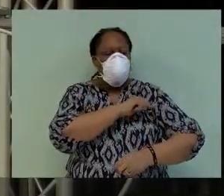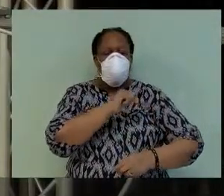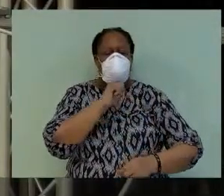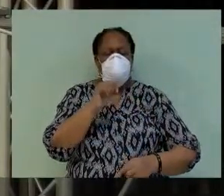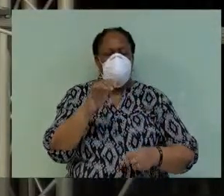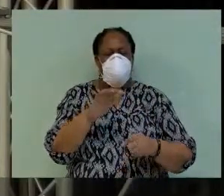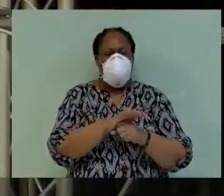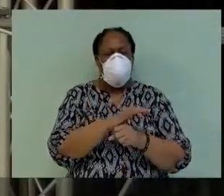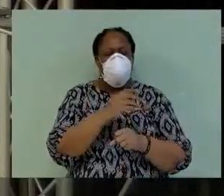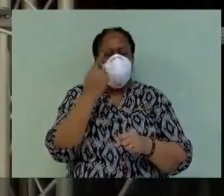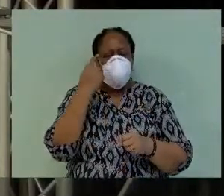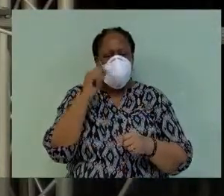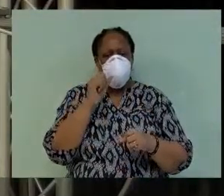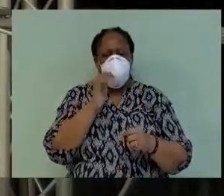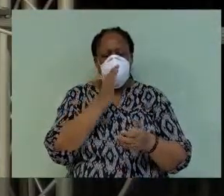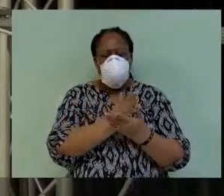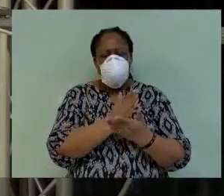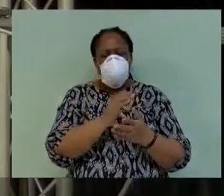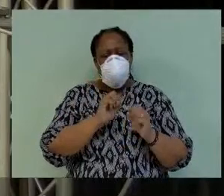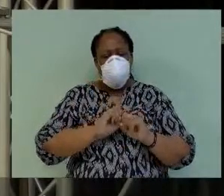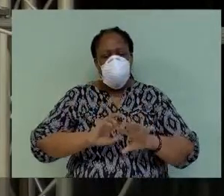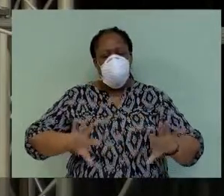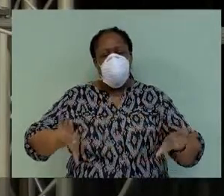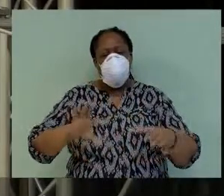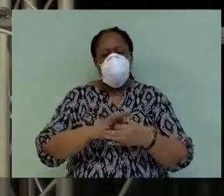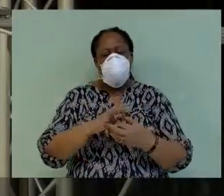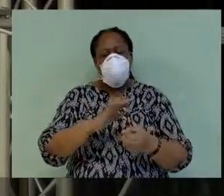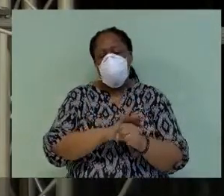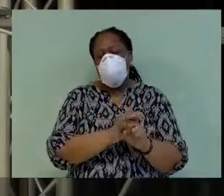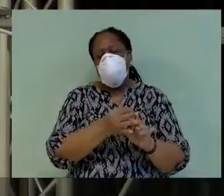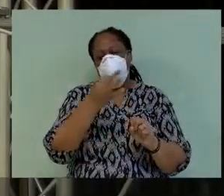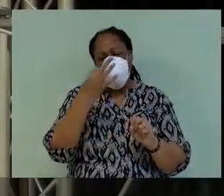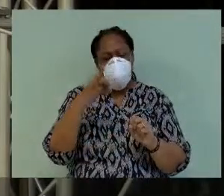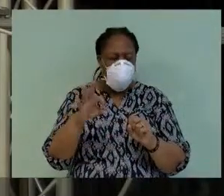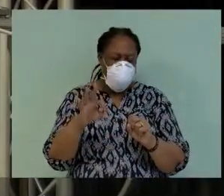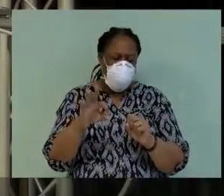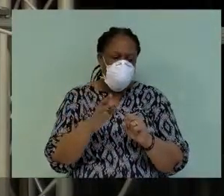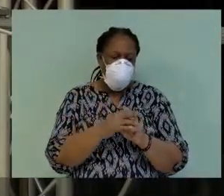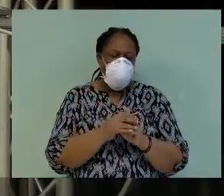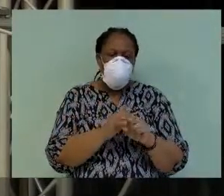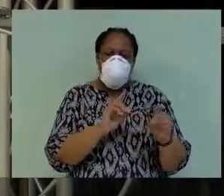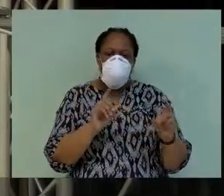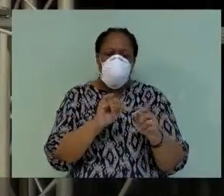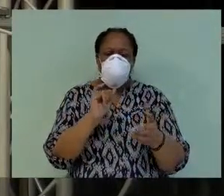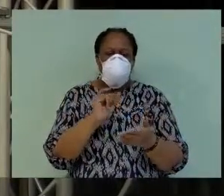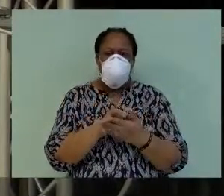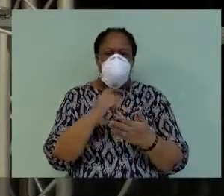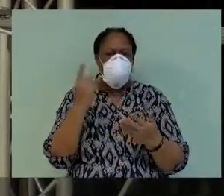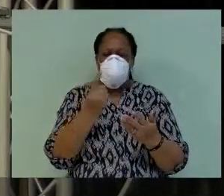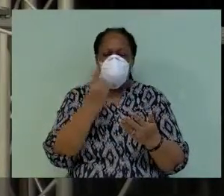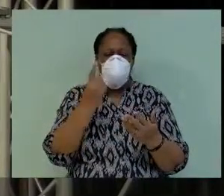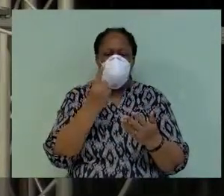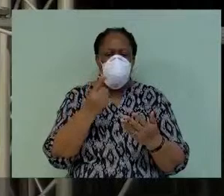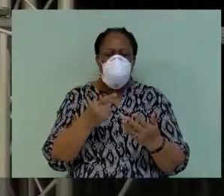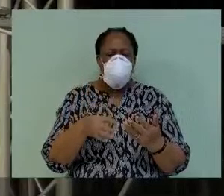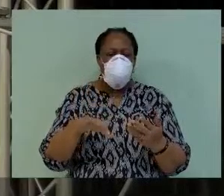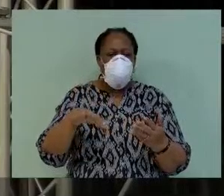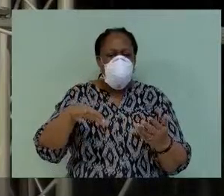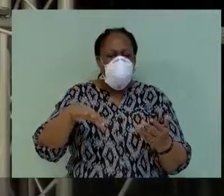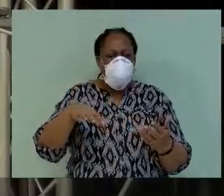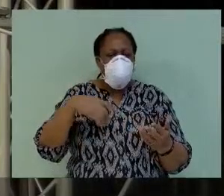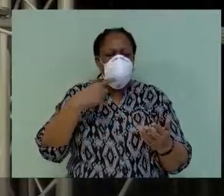spread of COVID-19, because doing a temperature check will only pick up someone who has a